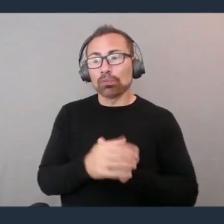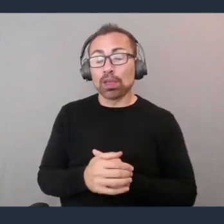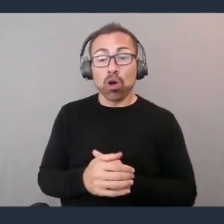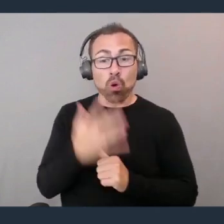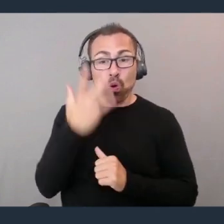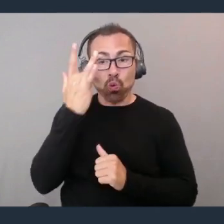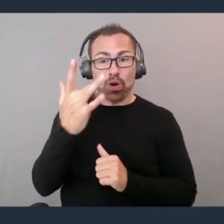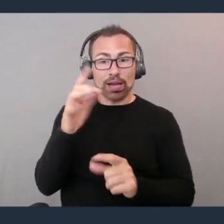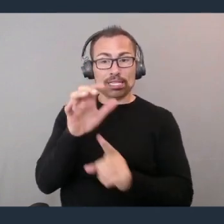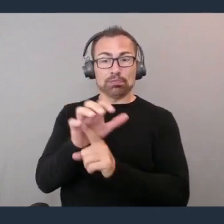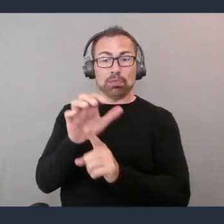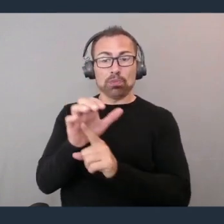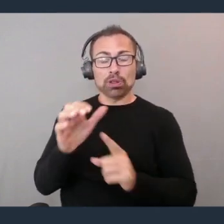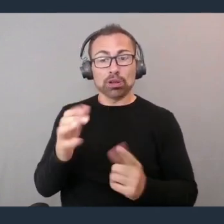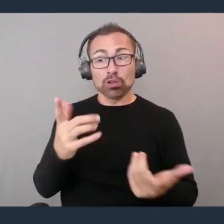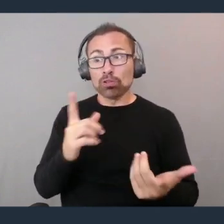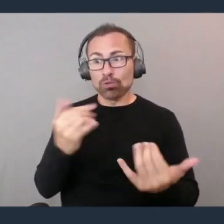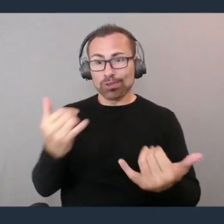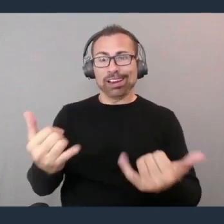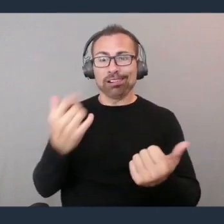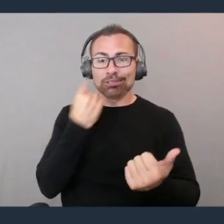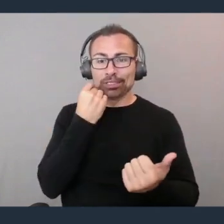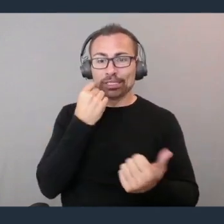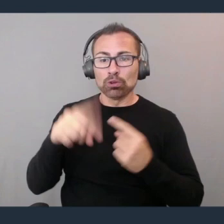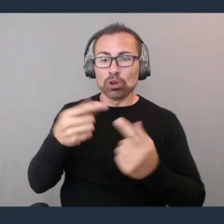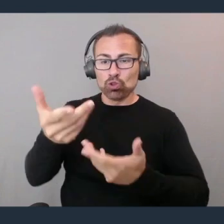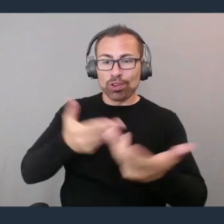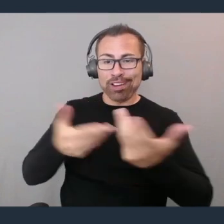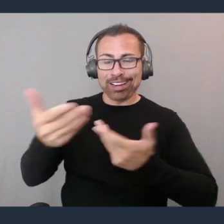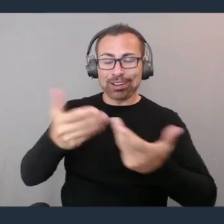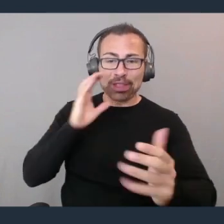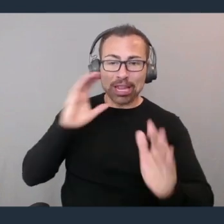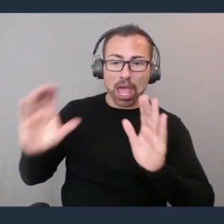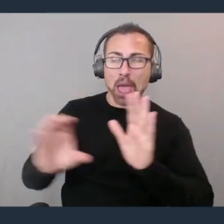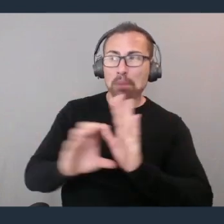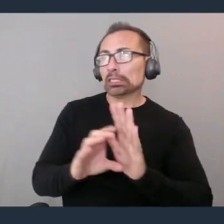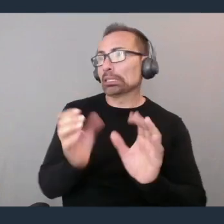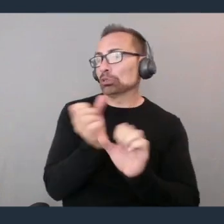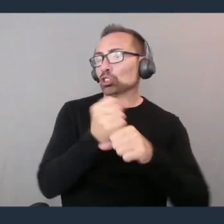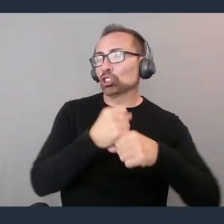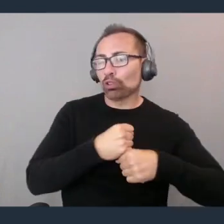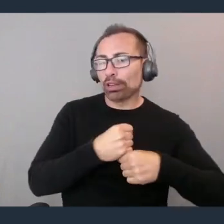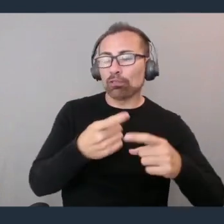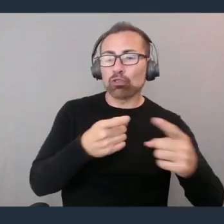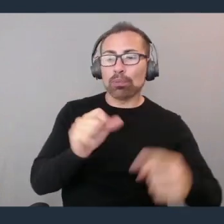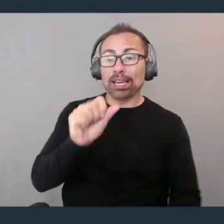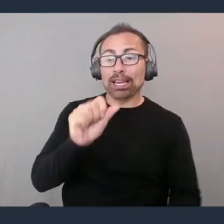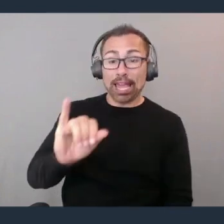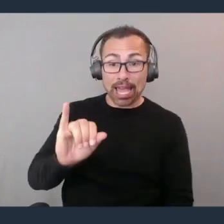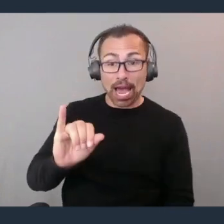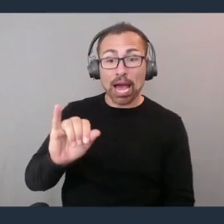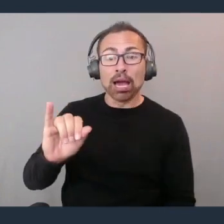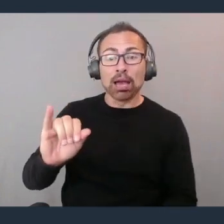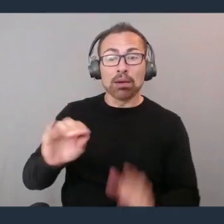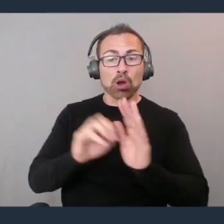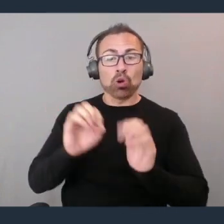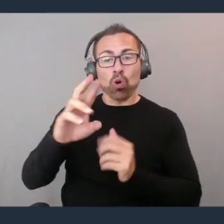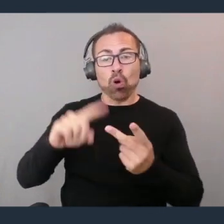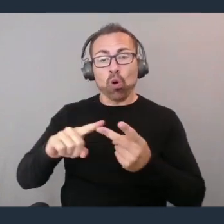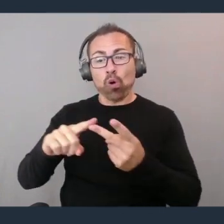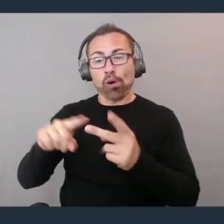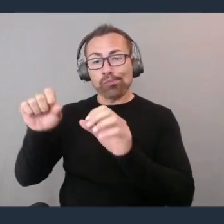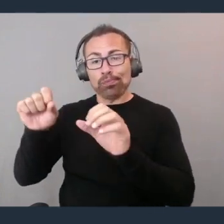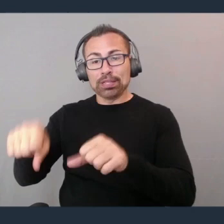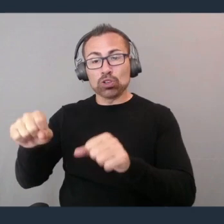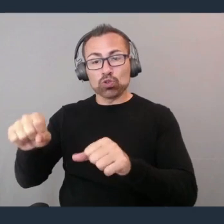that have made, when you're interacting with an image that was generated from, one of these AI models or, potentially language that's generated from a